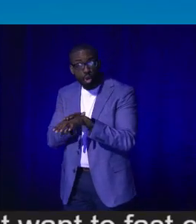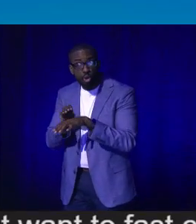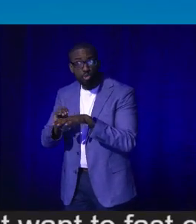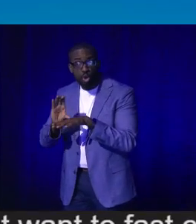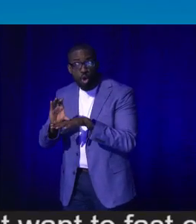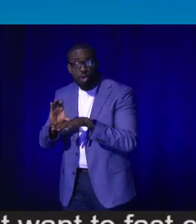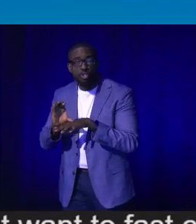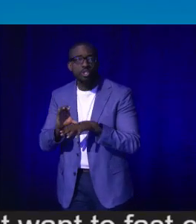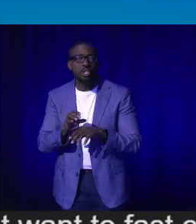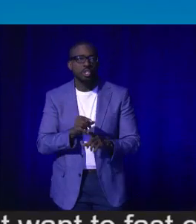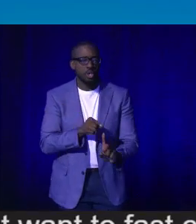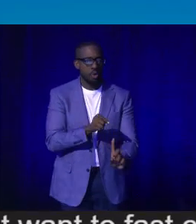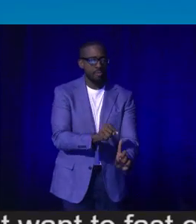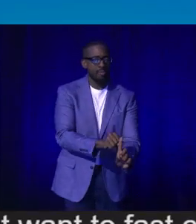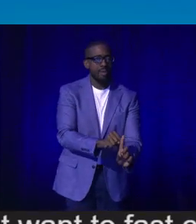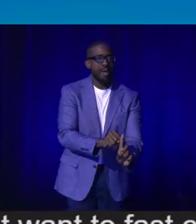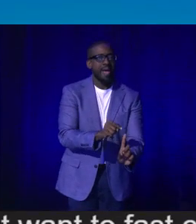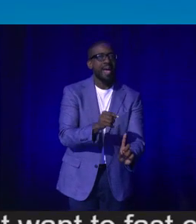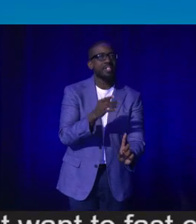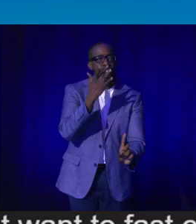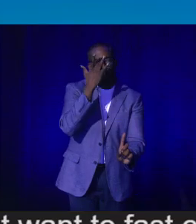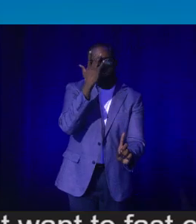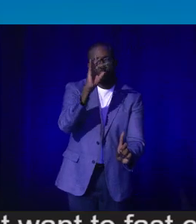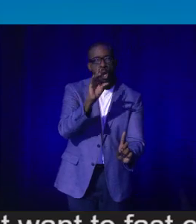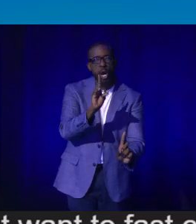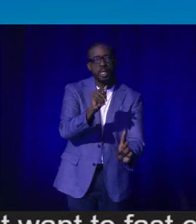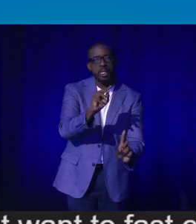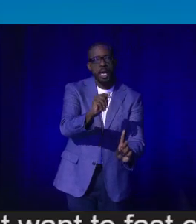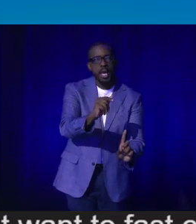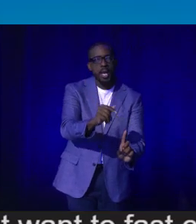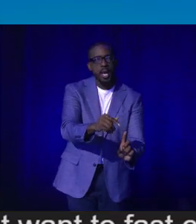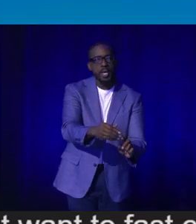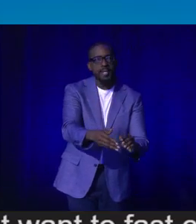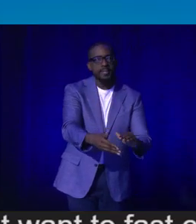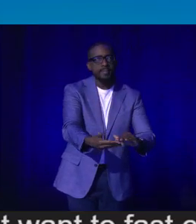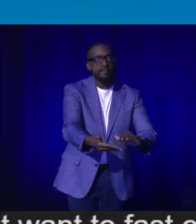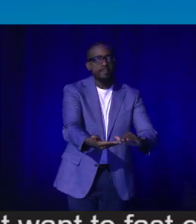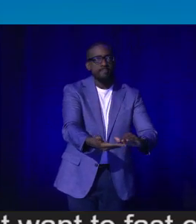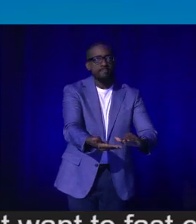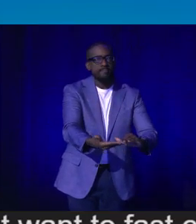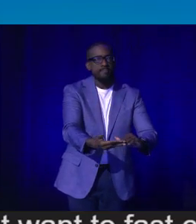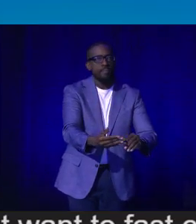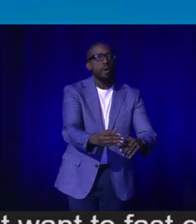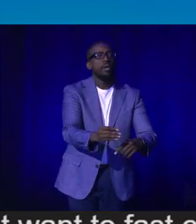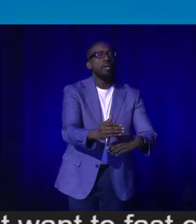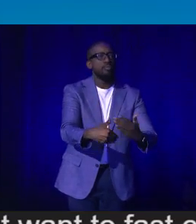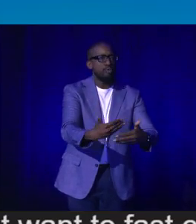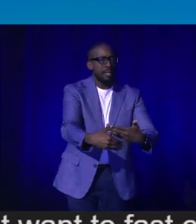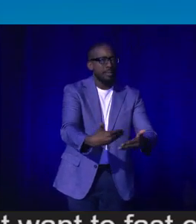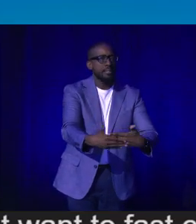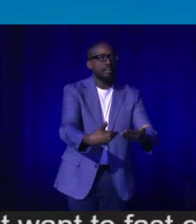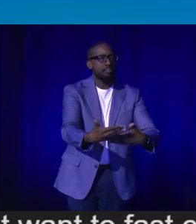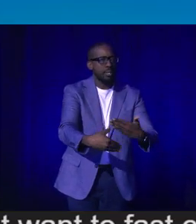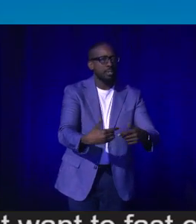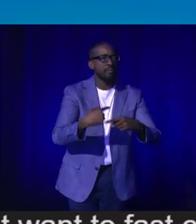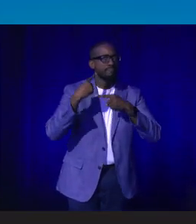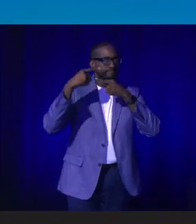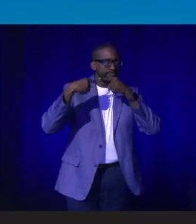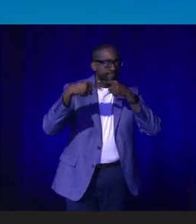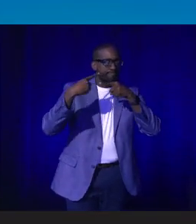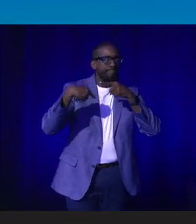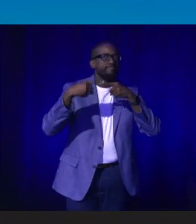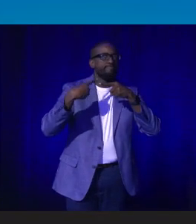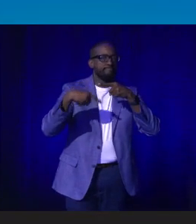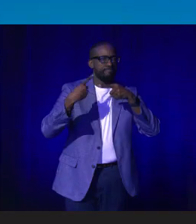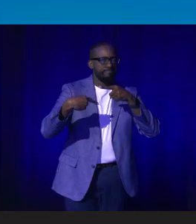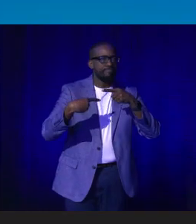smart data that it's processing. It's processing data related to your last drive and the last charge and things